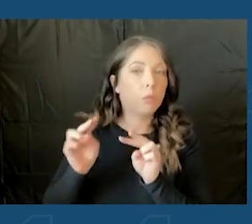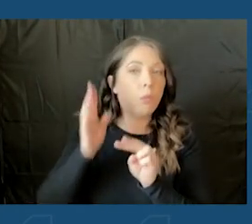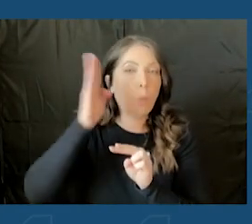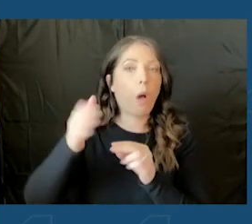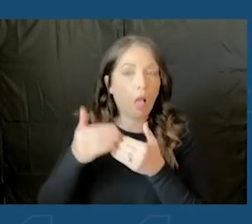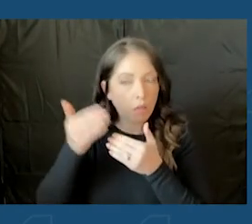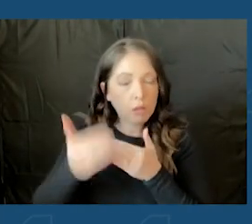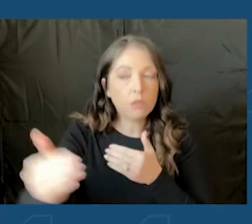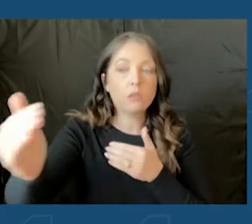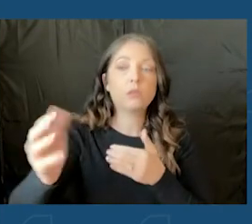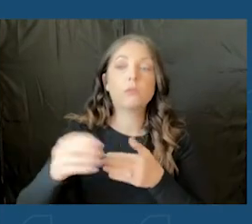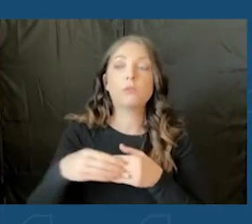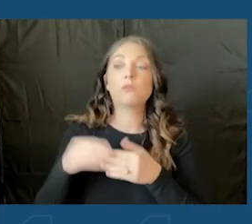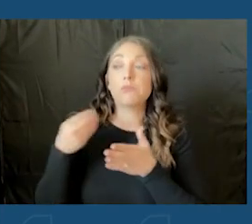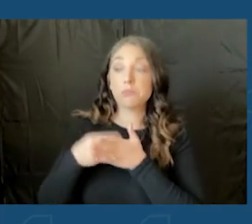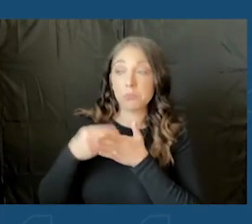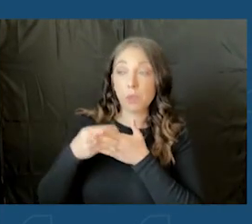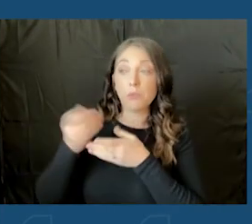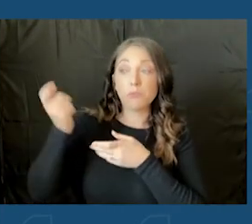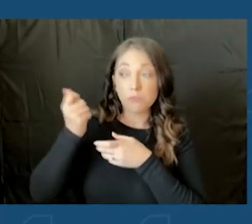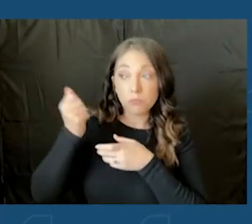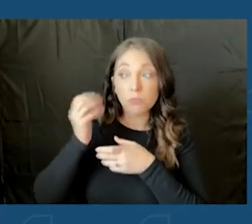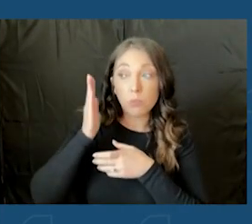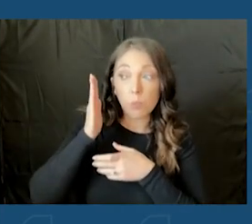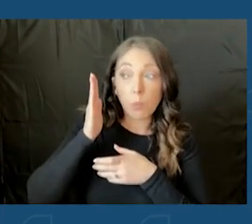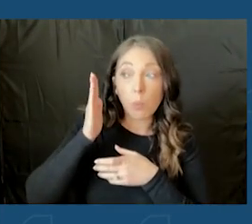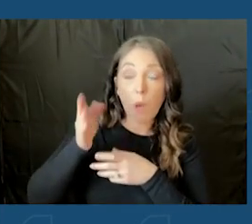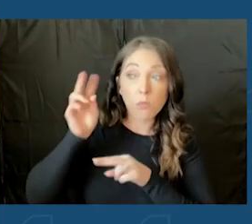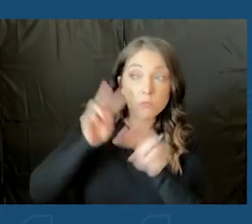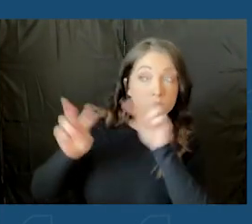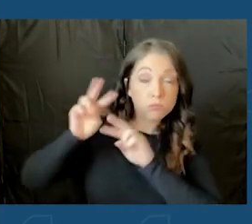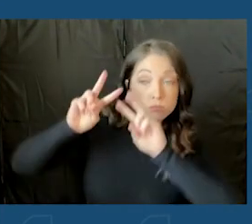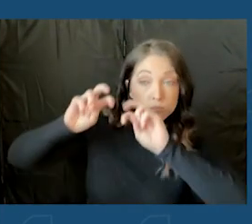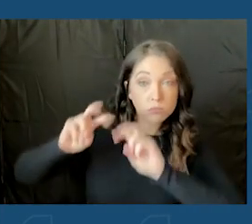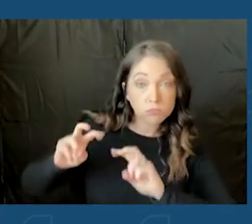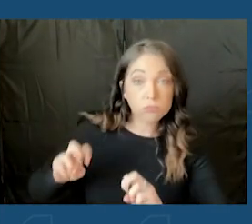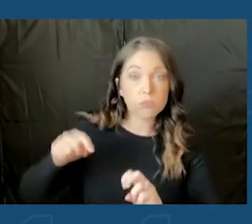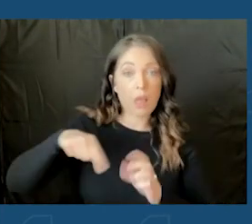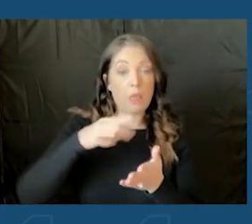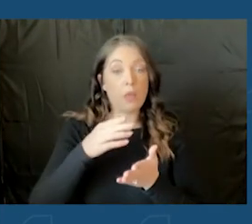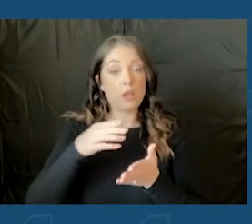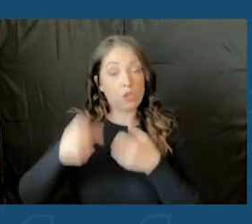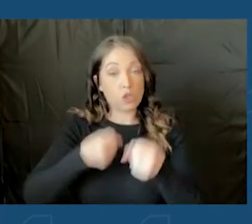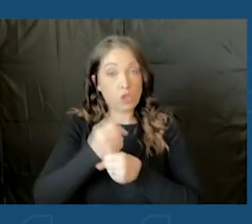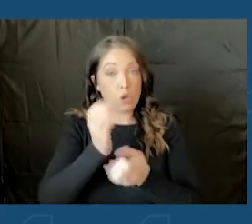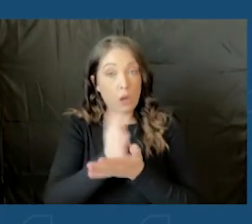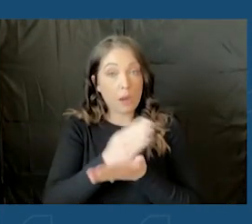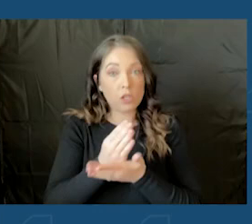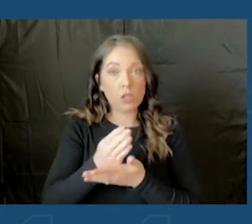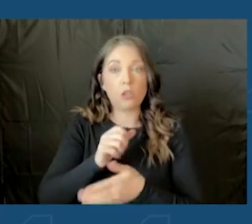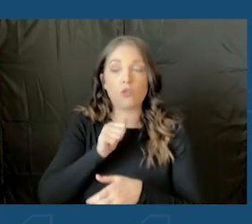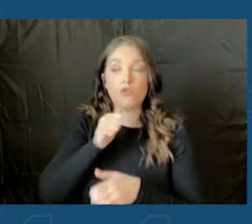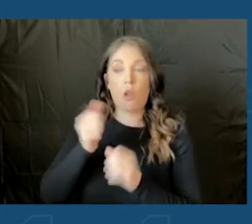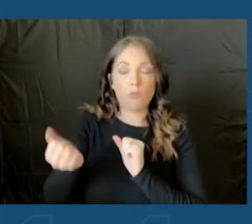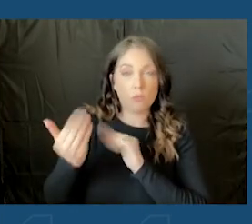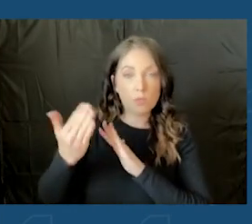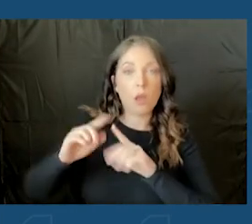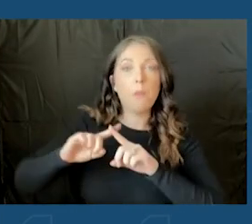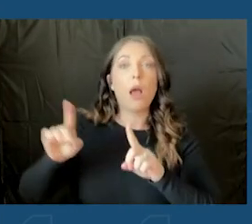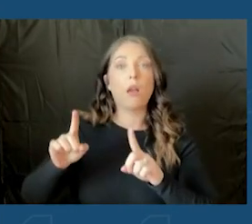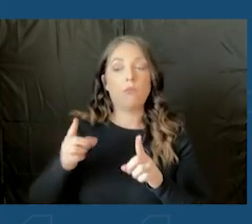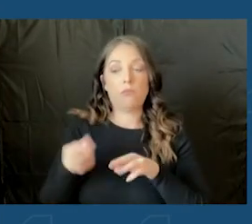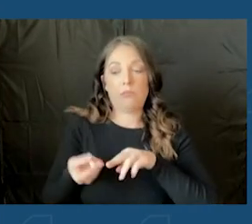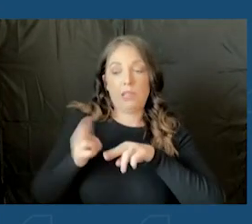there are revenues available to look at it, we'll look at it. In this year's budget, it was not addressed, but the increases had